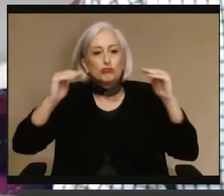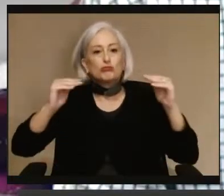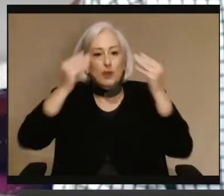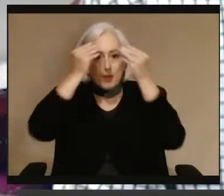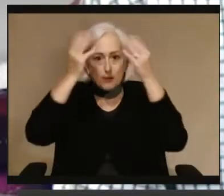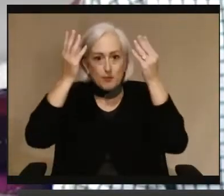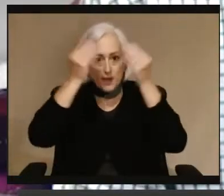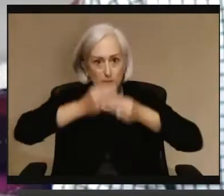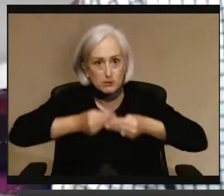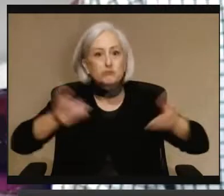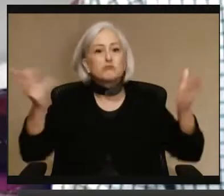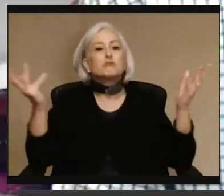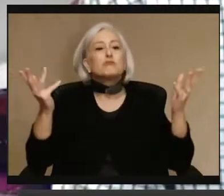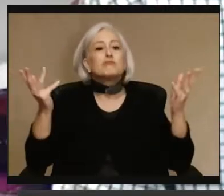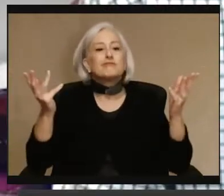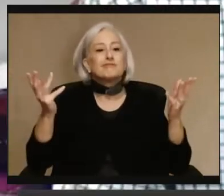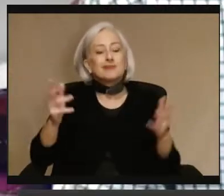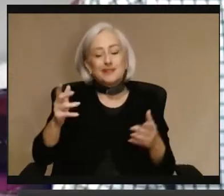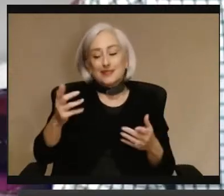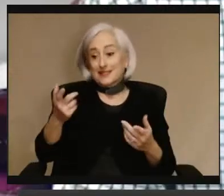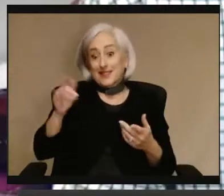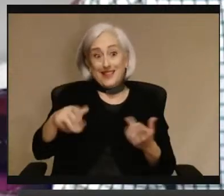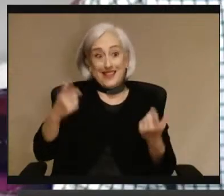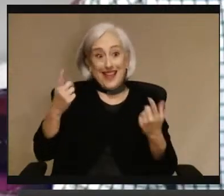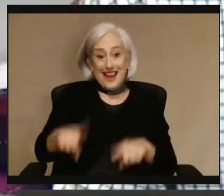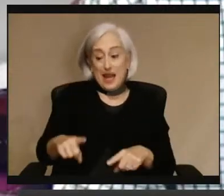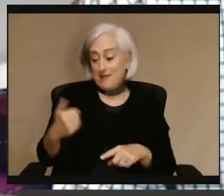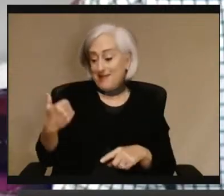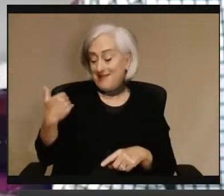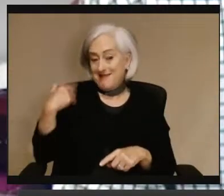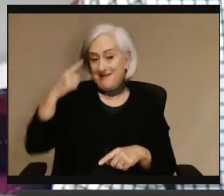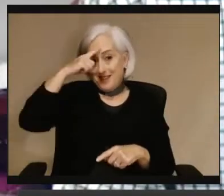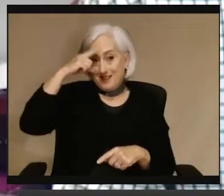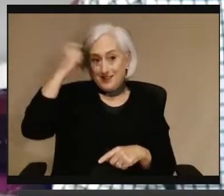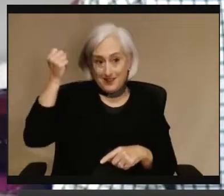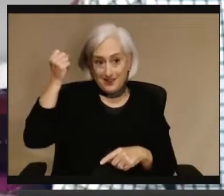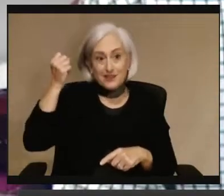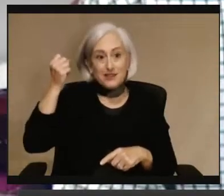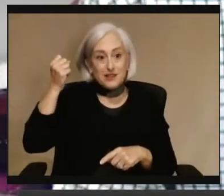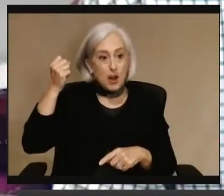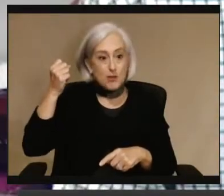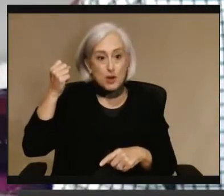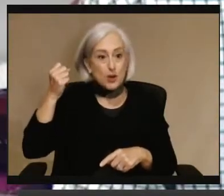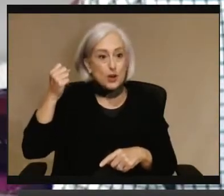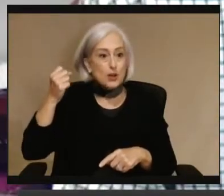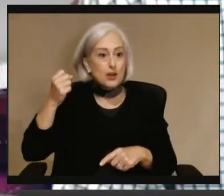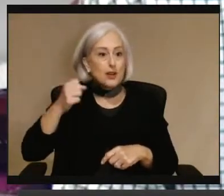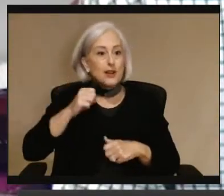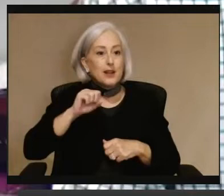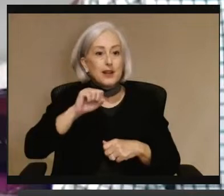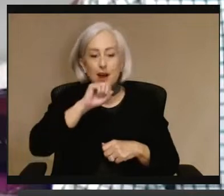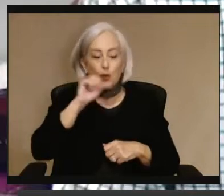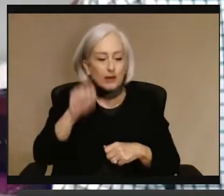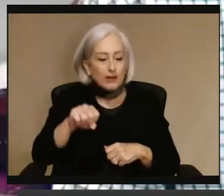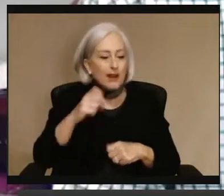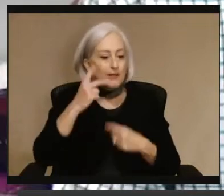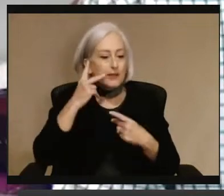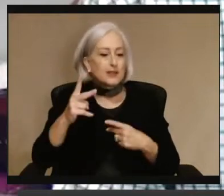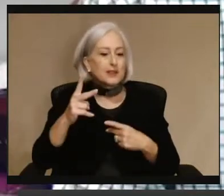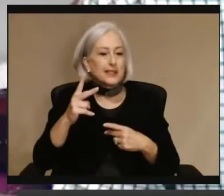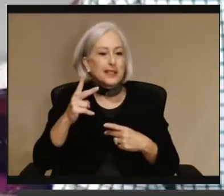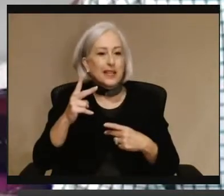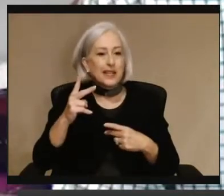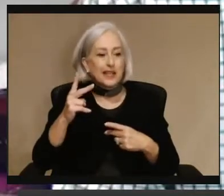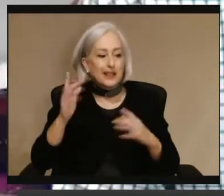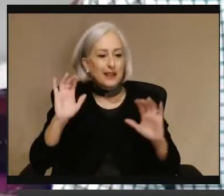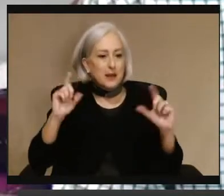so excited to see that. And I think if we can get more of the major sporting, events